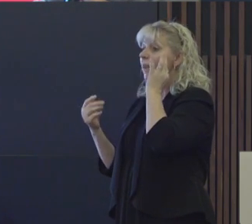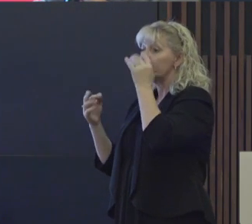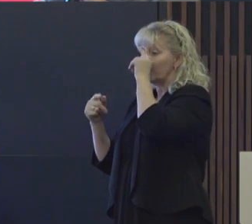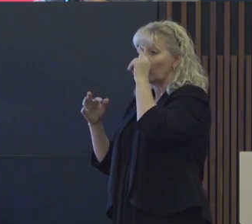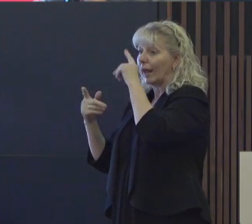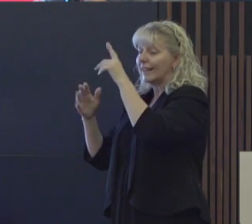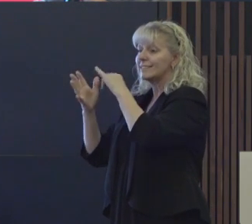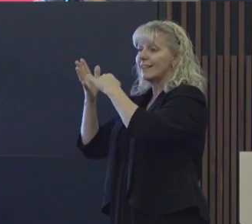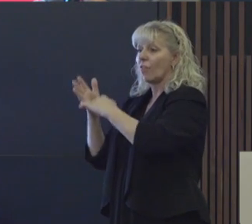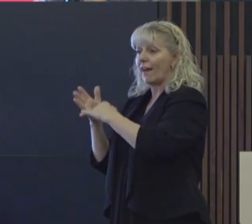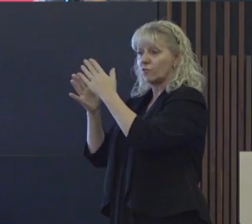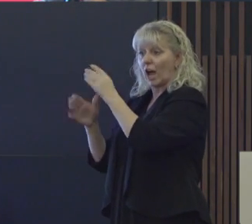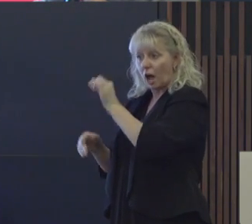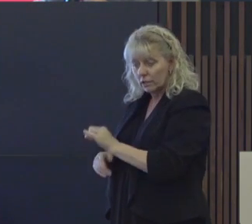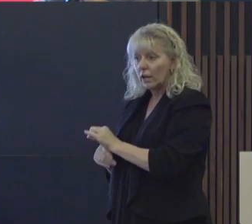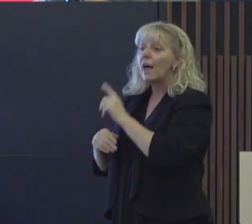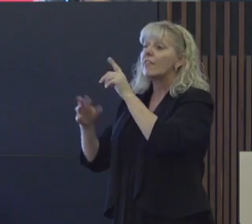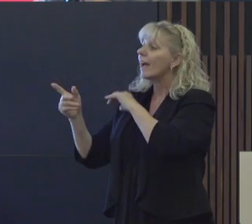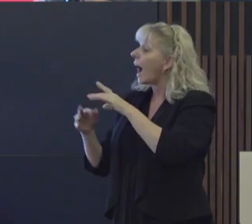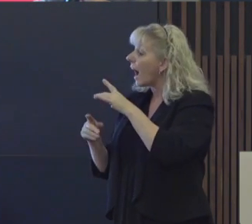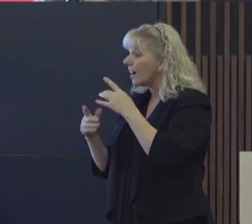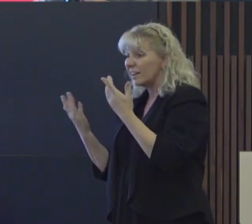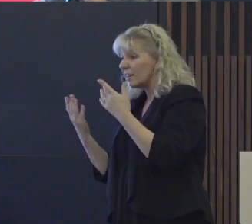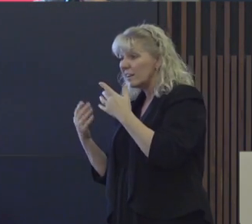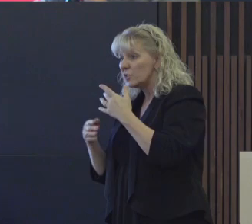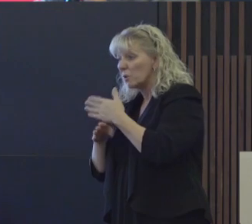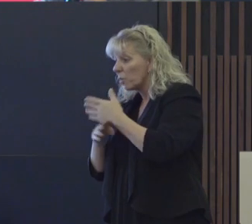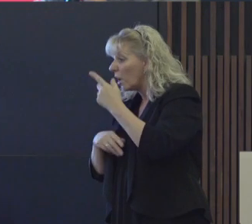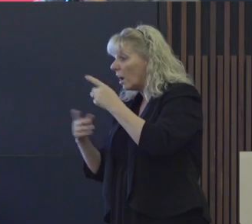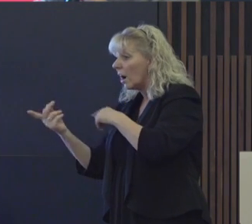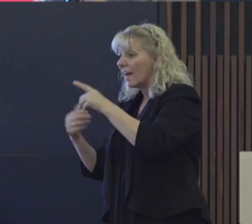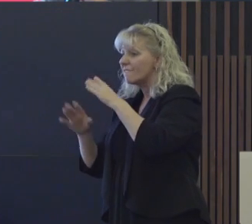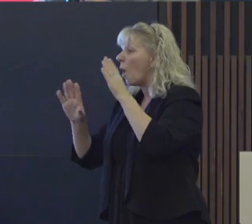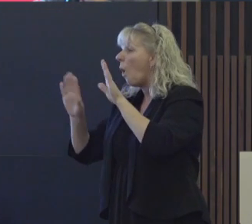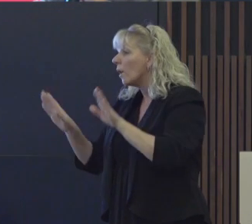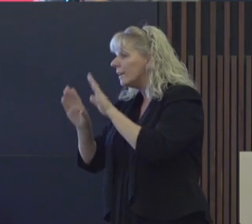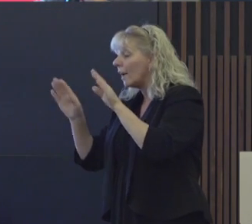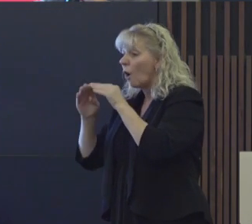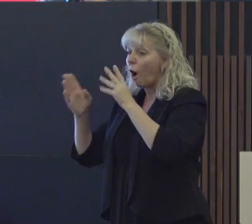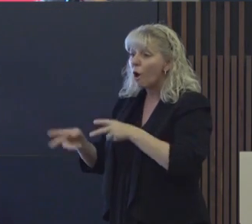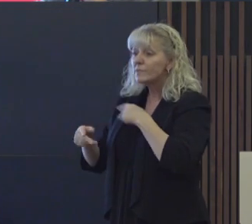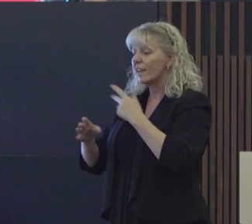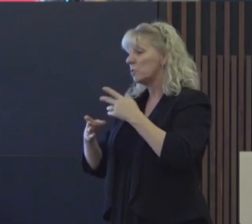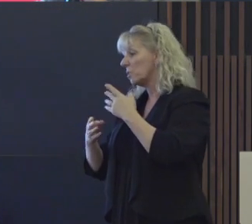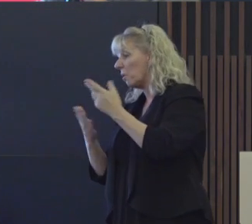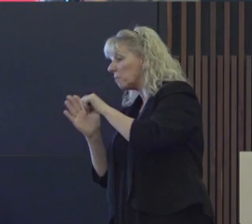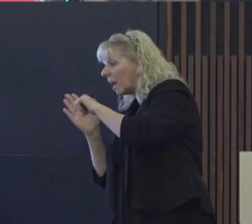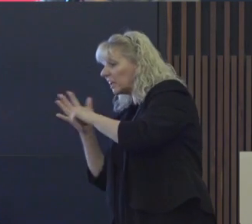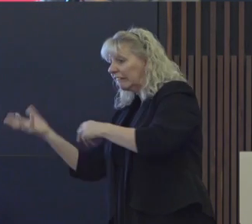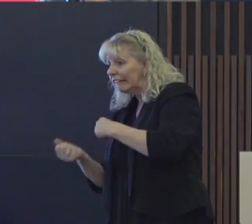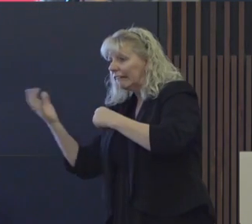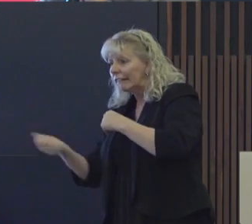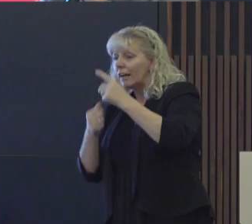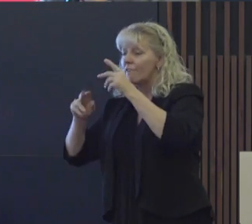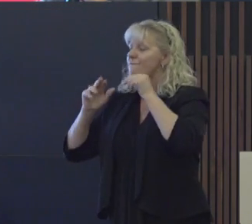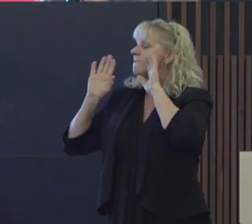are taking all the benefits, taking all the money. They have holiday homes, they have fabulous apartments, they're living fabulous